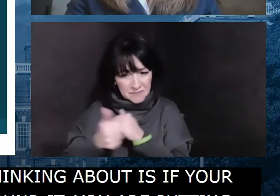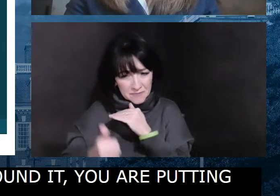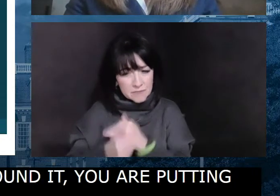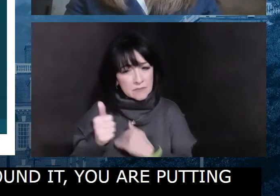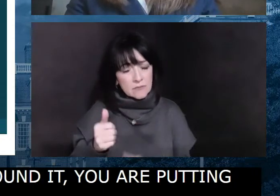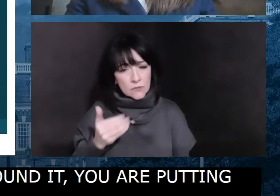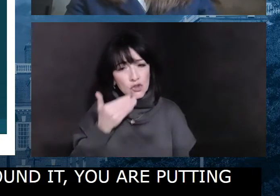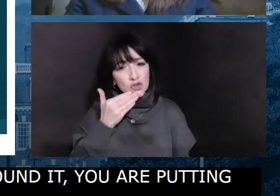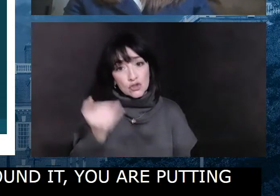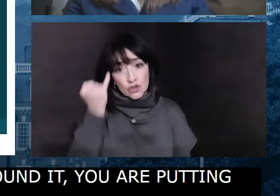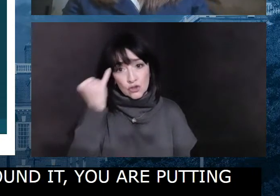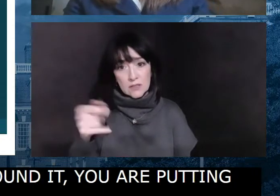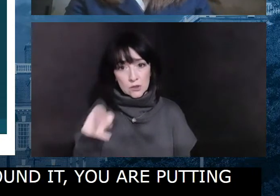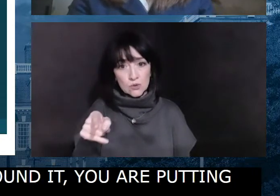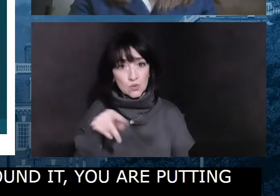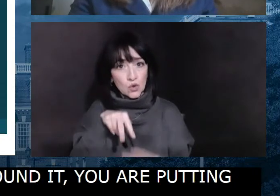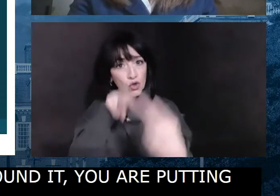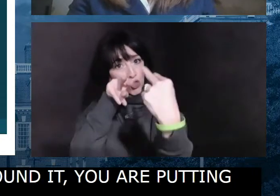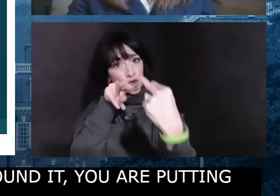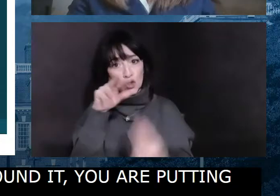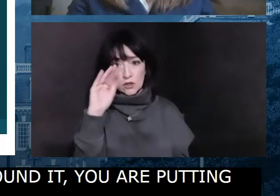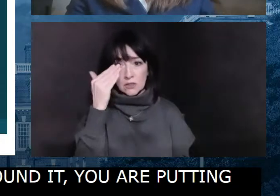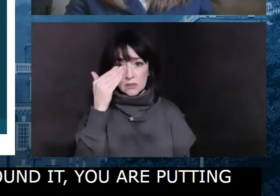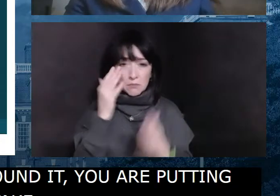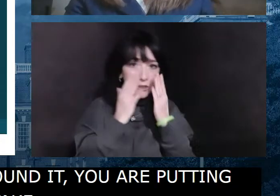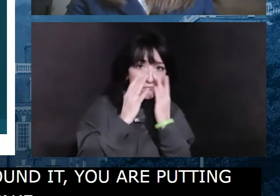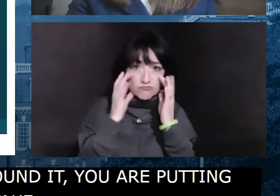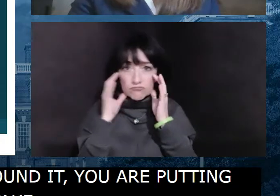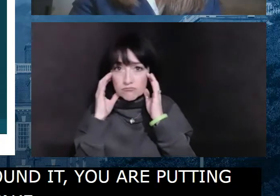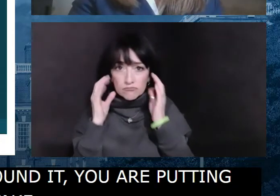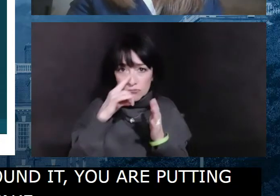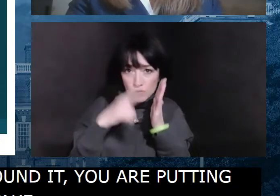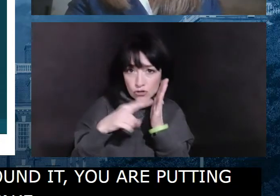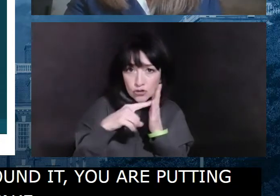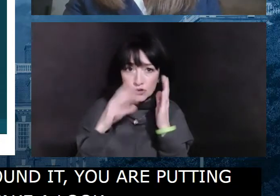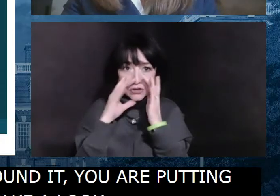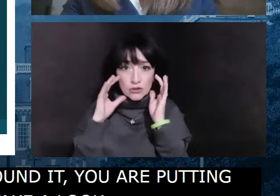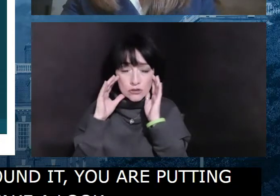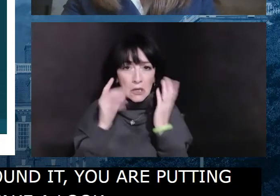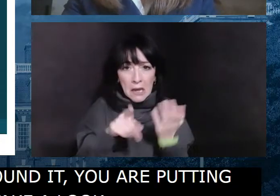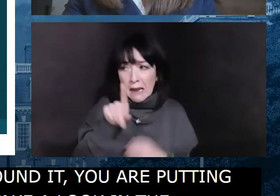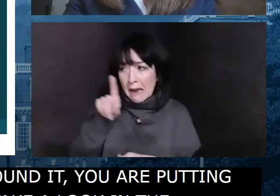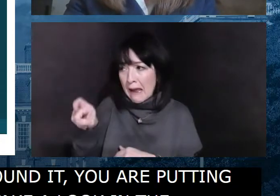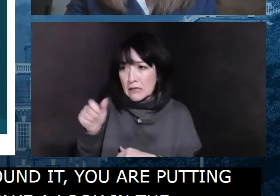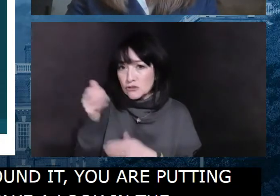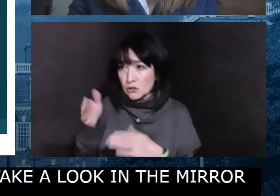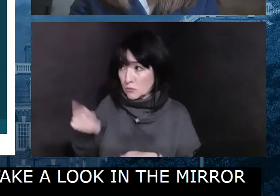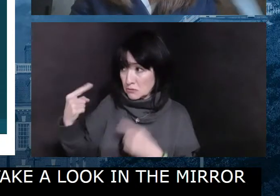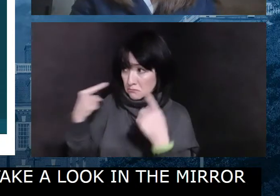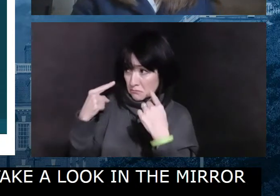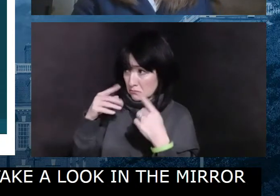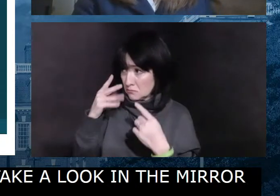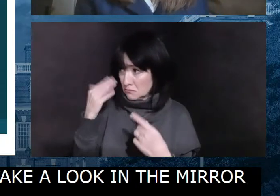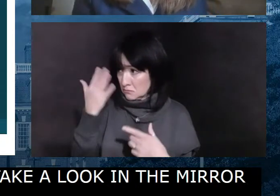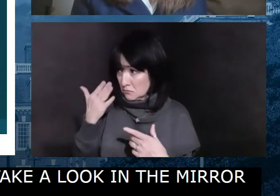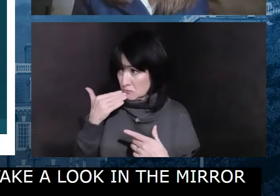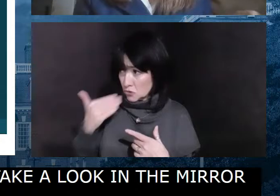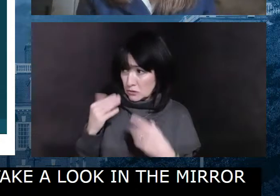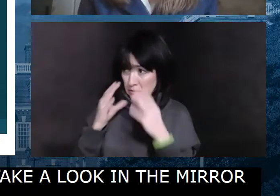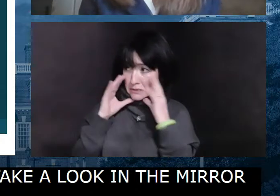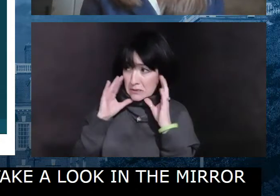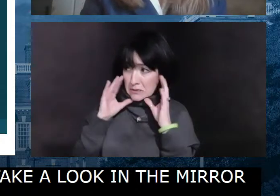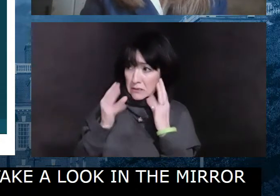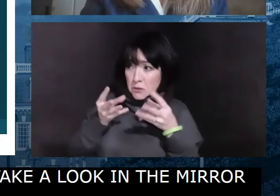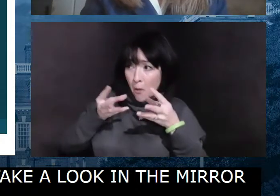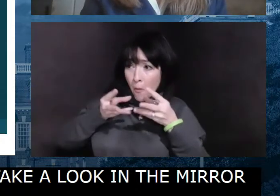you. Ask your neighbor, does it look tight? And, think about the different options that can make it safer for